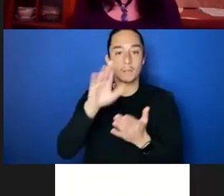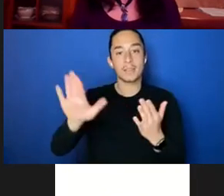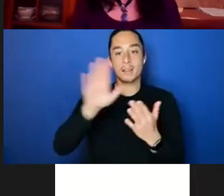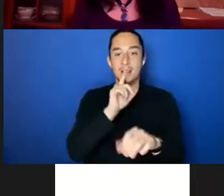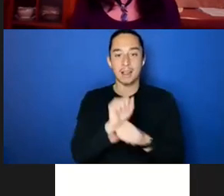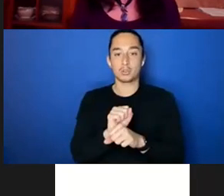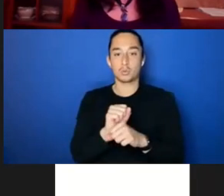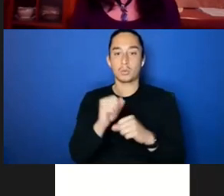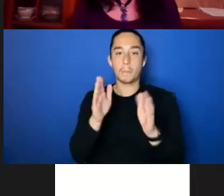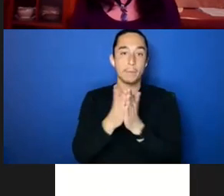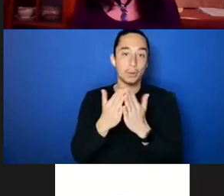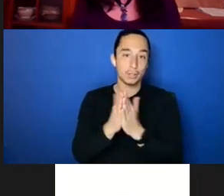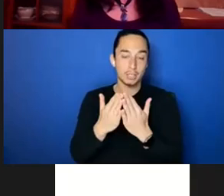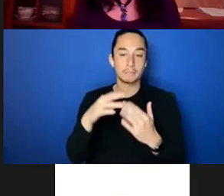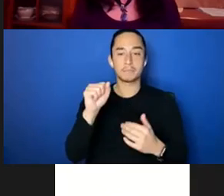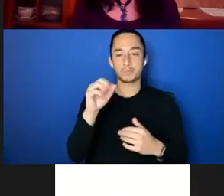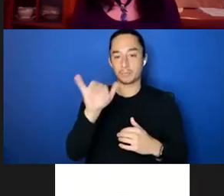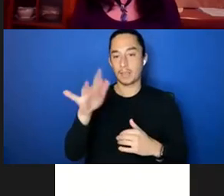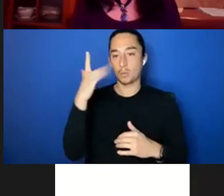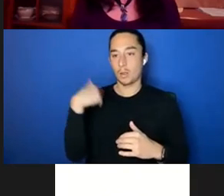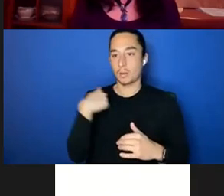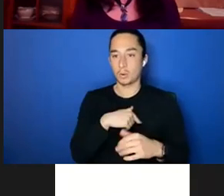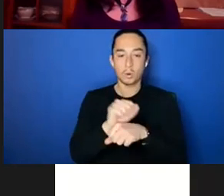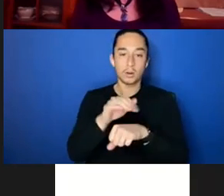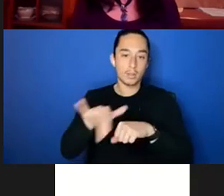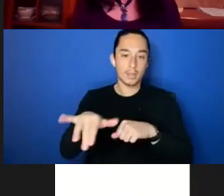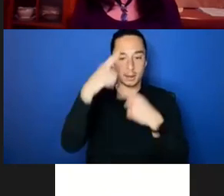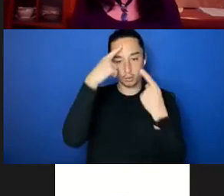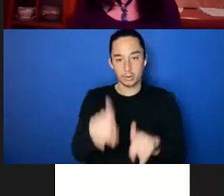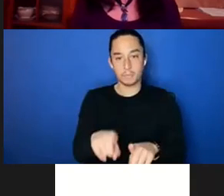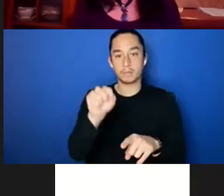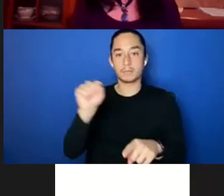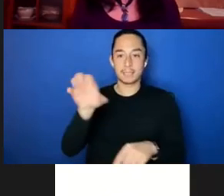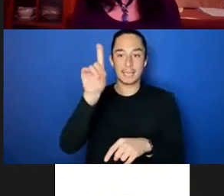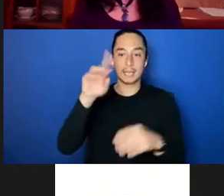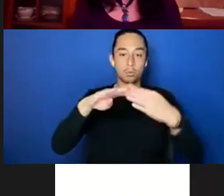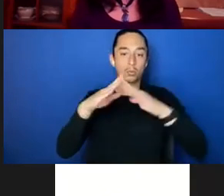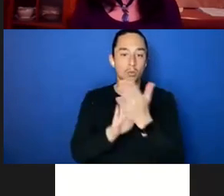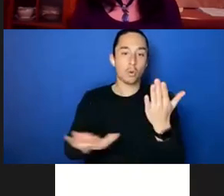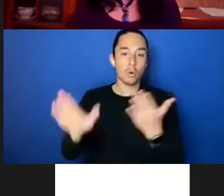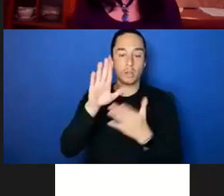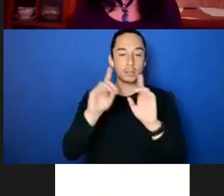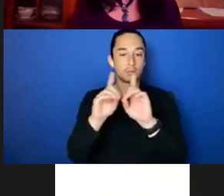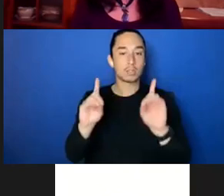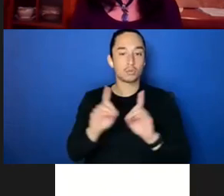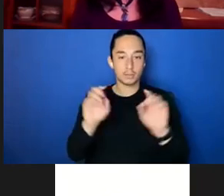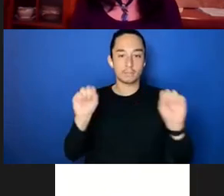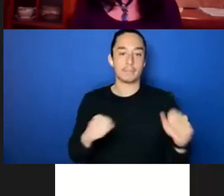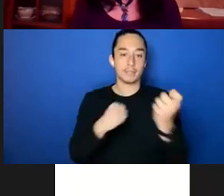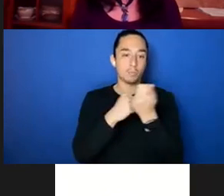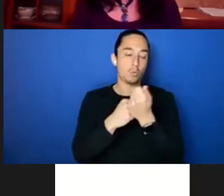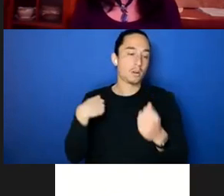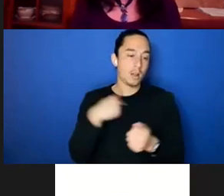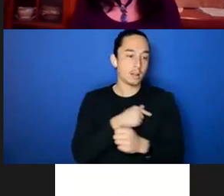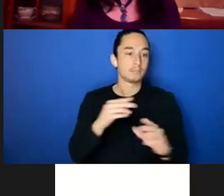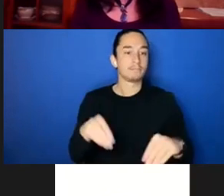actual books. And so that is why we're working on that agreement, so that San Diego Community College District can support us and giving us